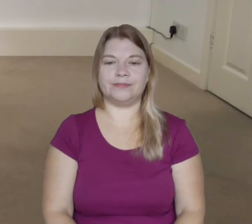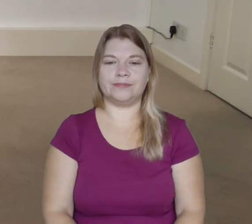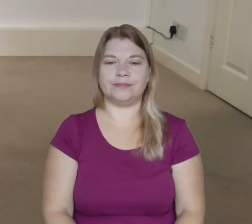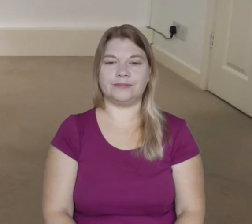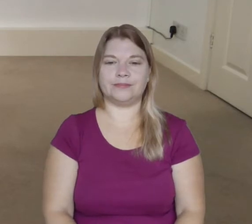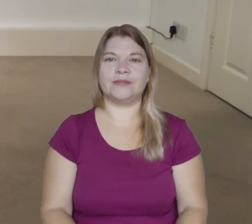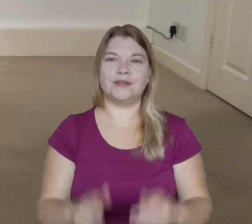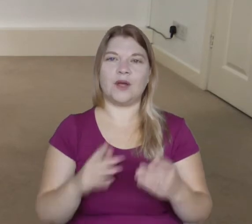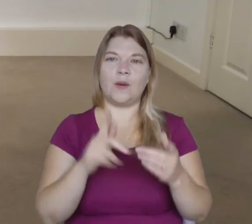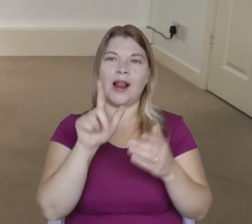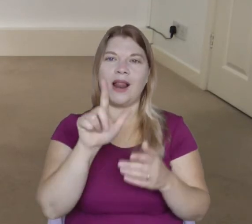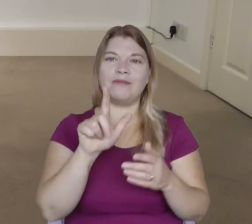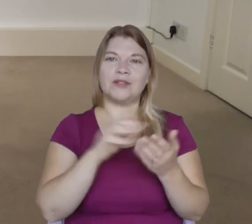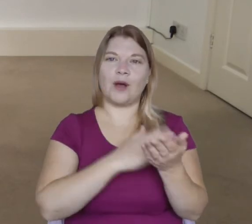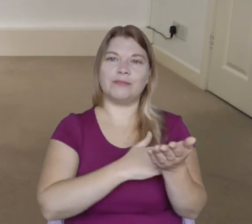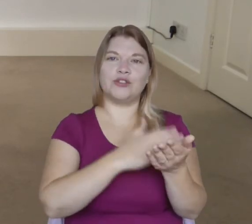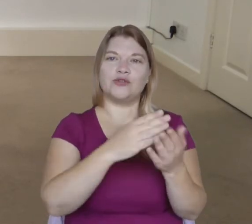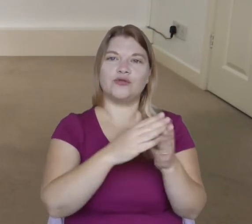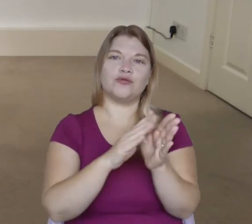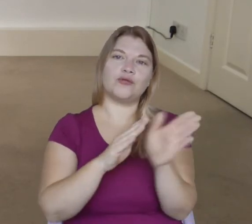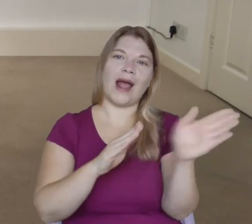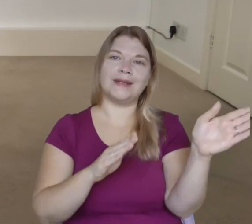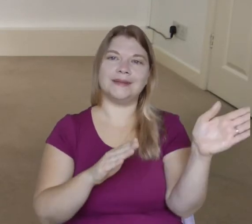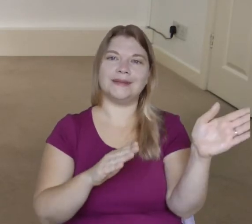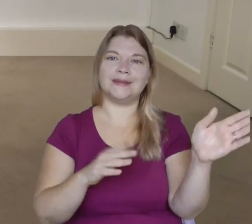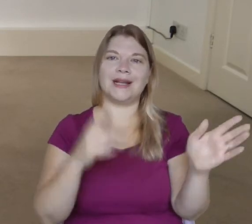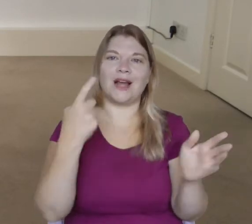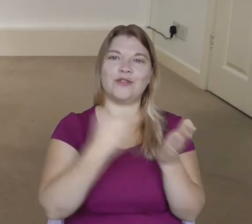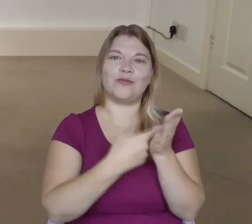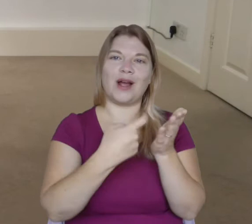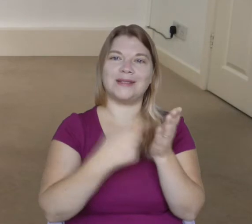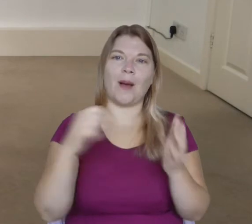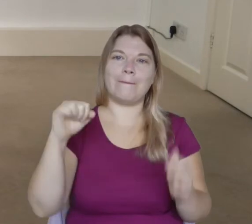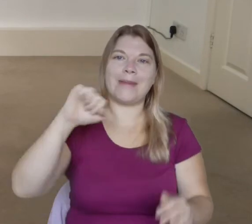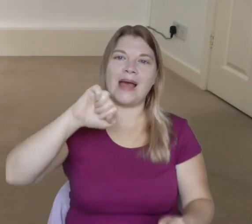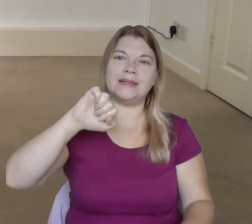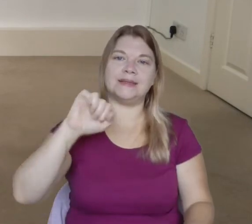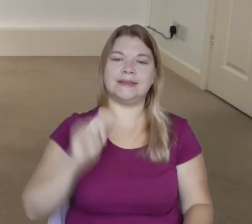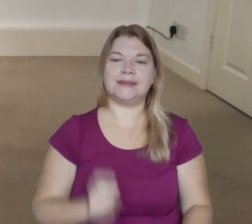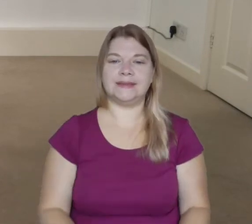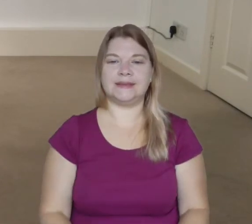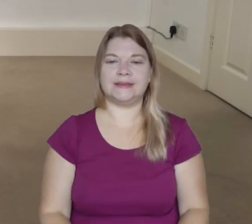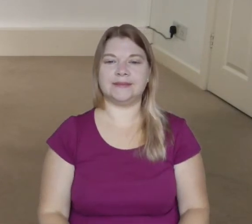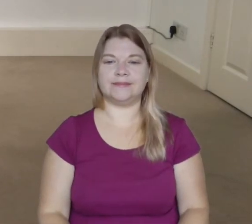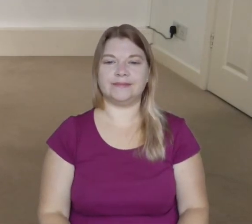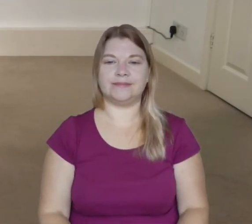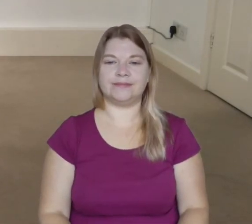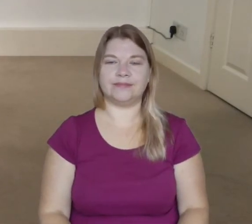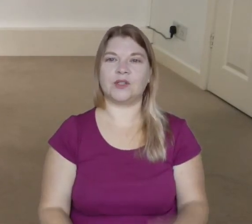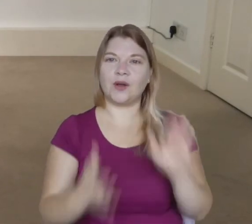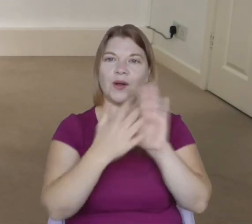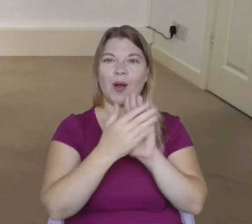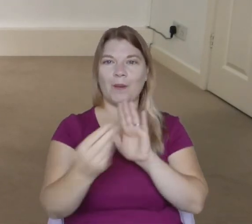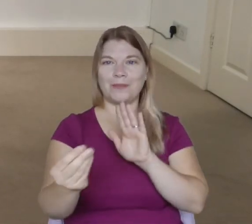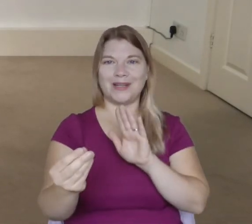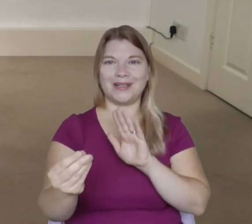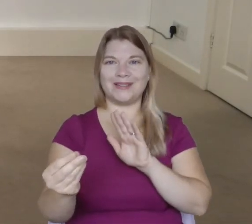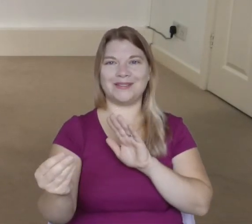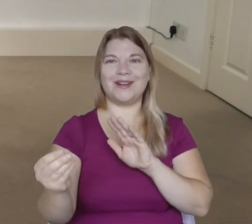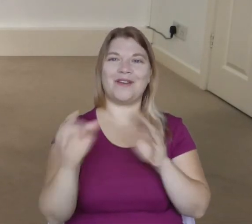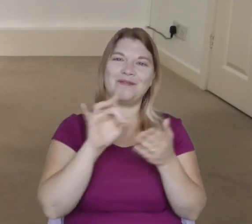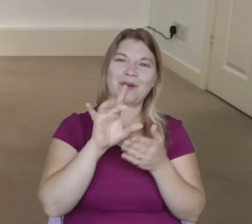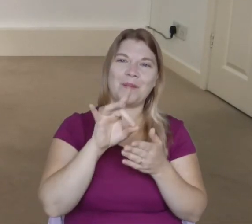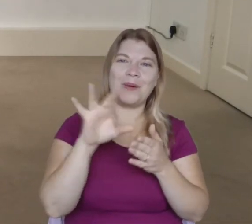the left arm is straight and the right arm is bent over your head. So football scarf,